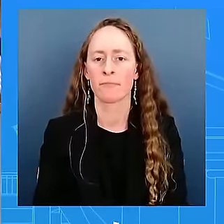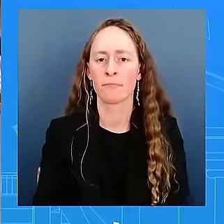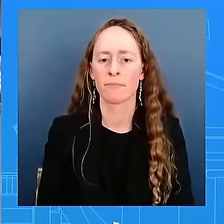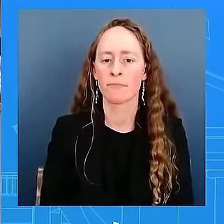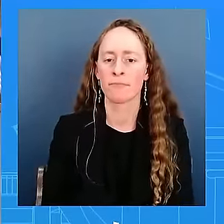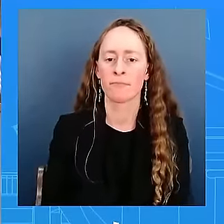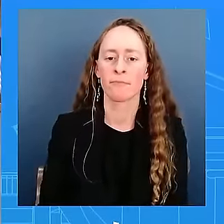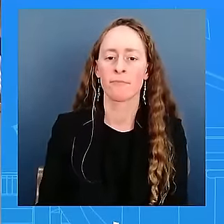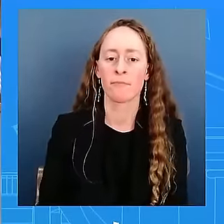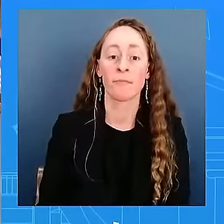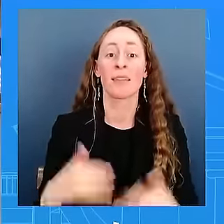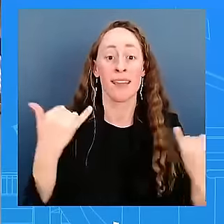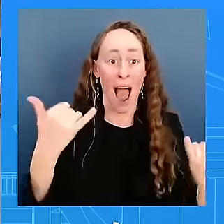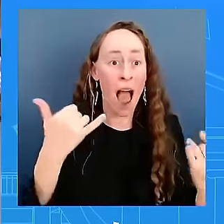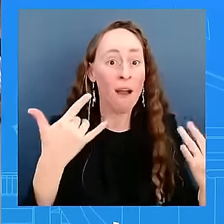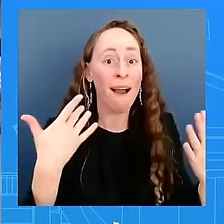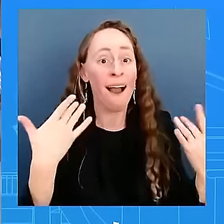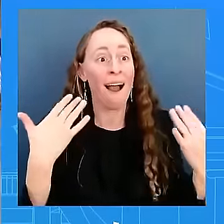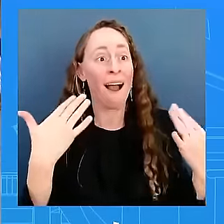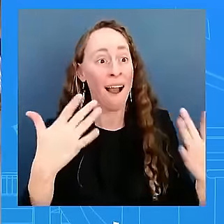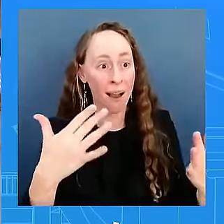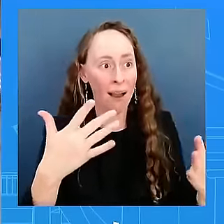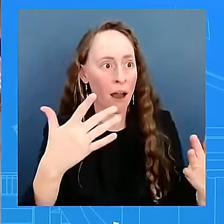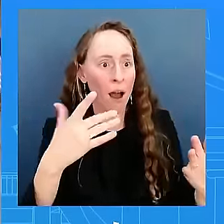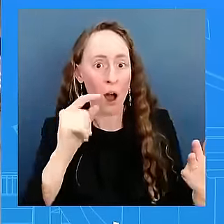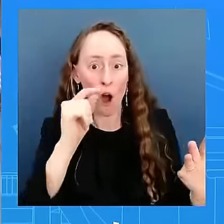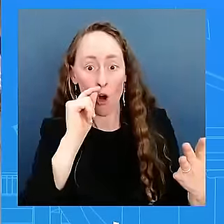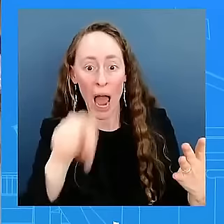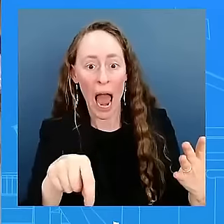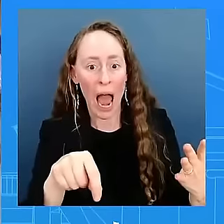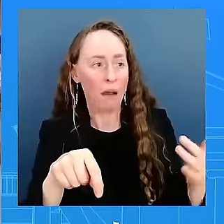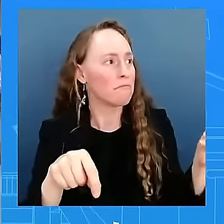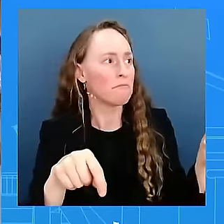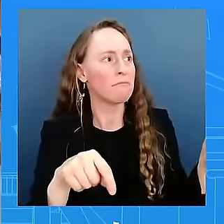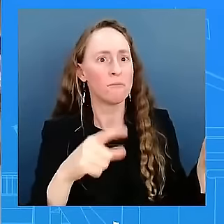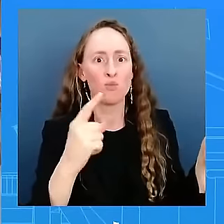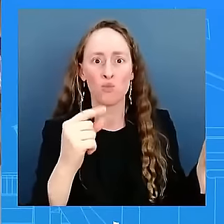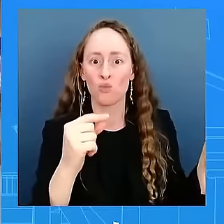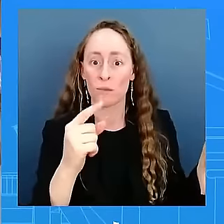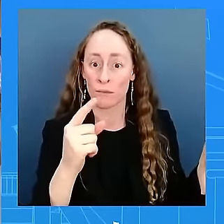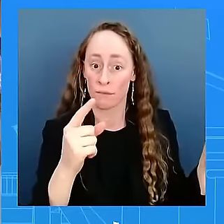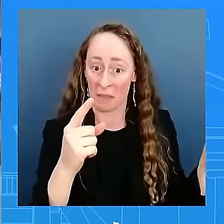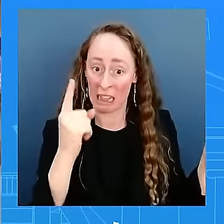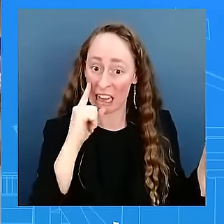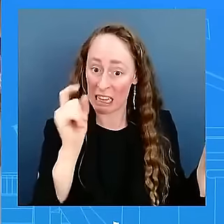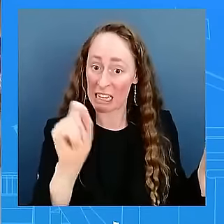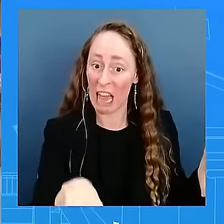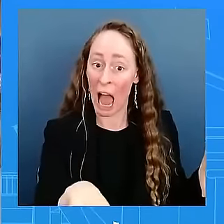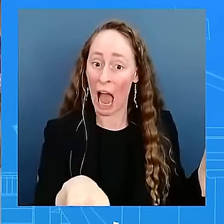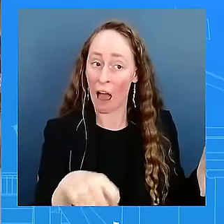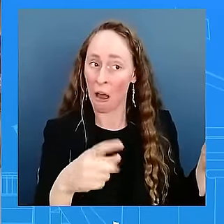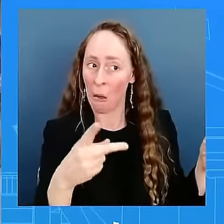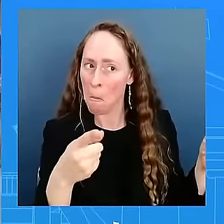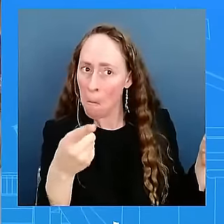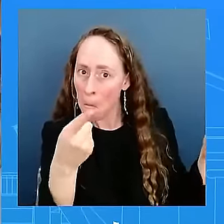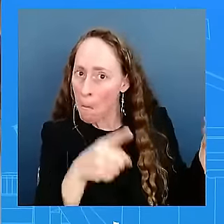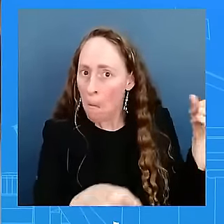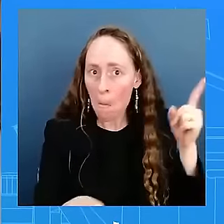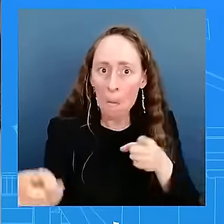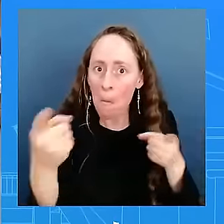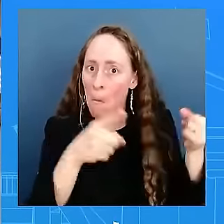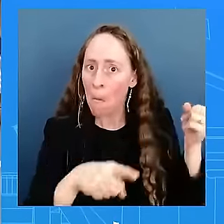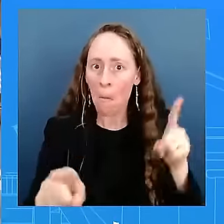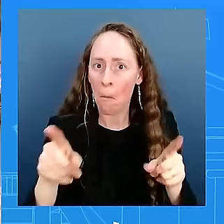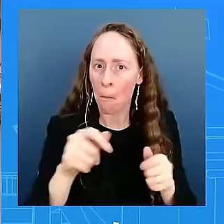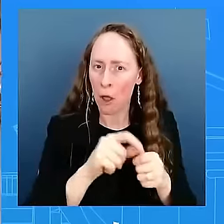I mean, just to sort of say, look, we've cooperated on this. Is there any path that this creates any sort of goodwill